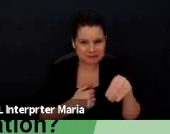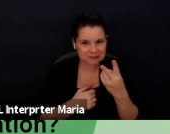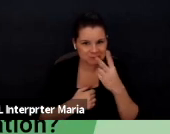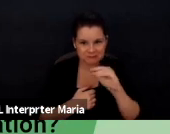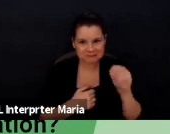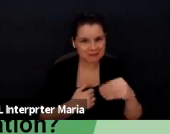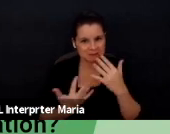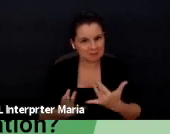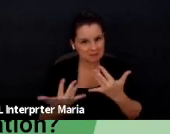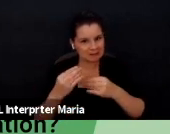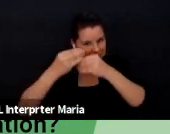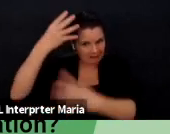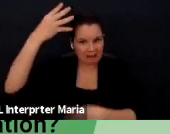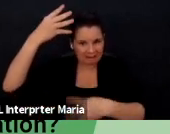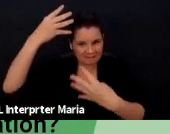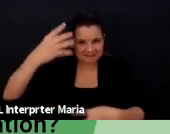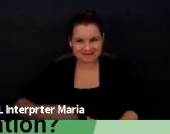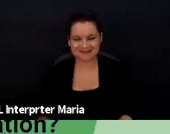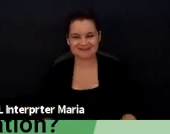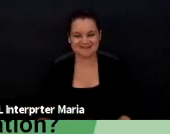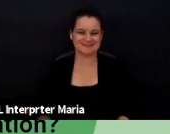said other. So.